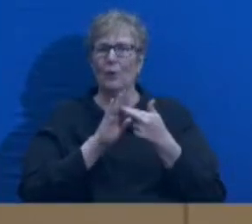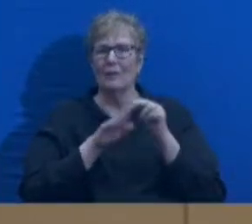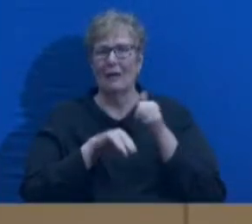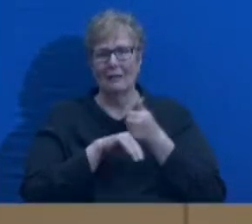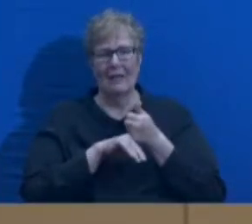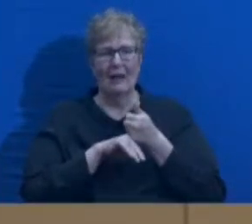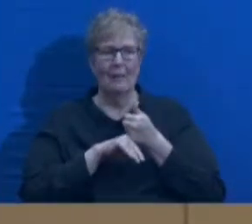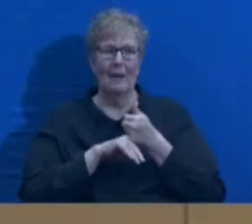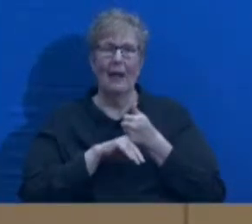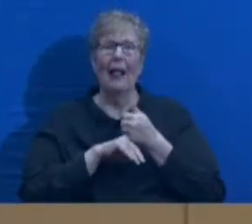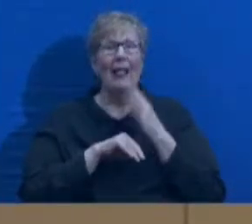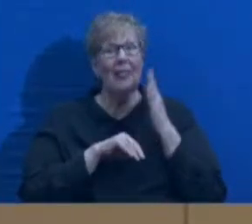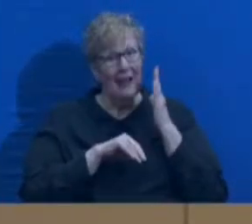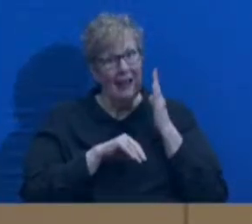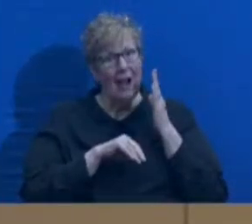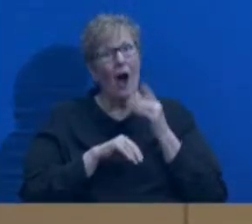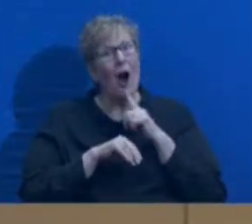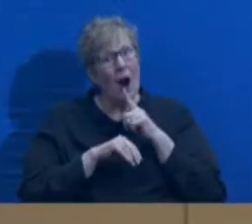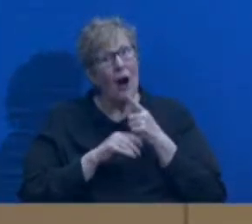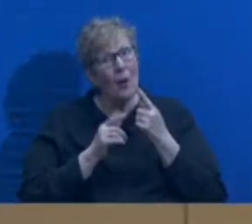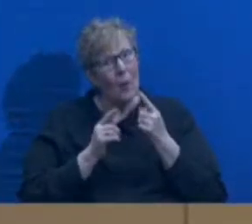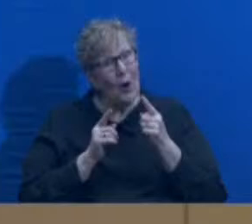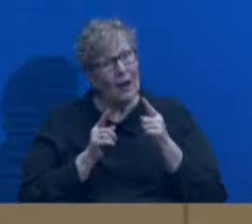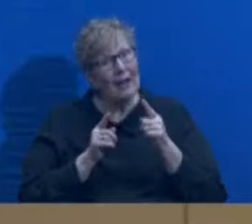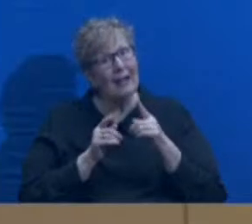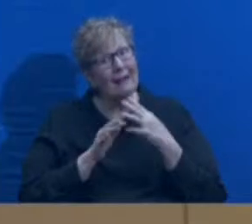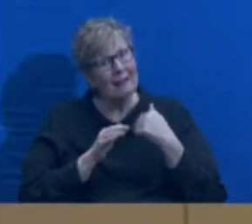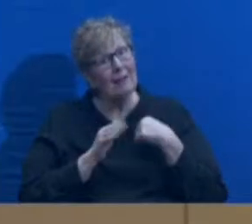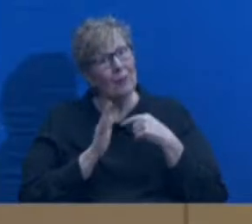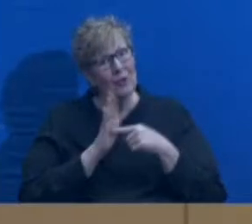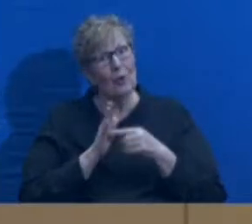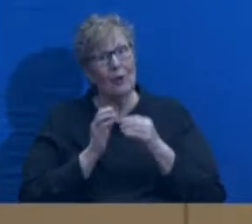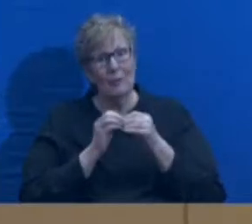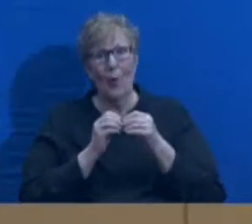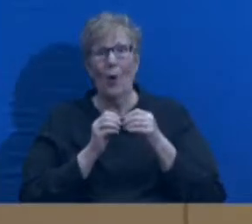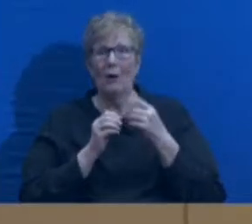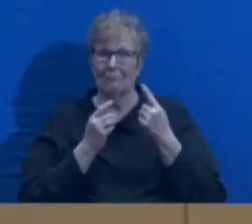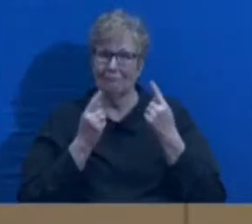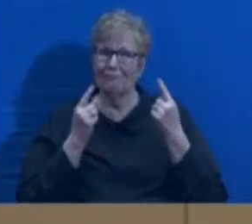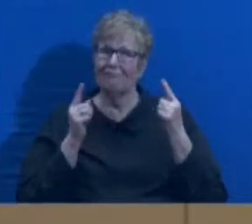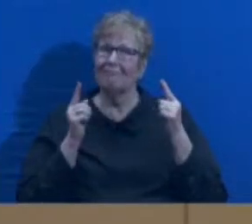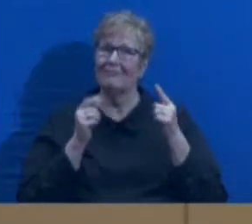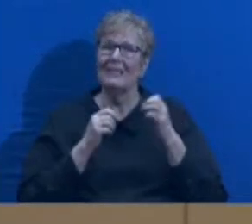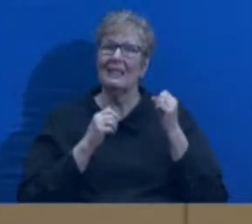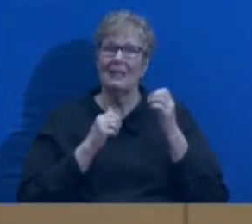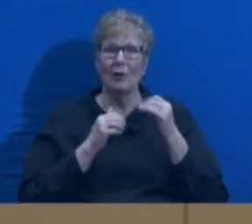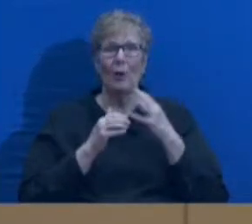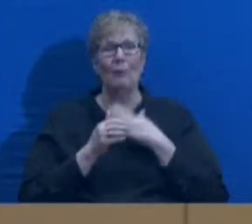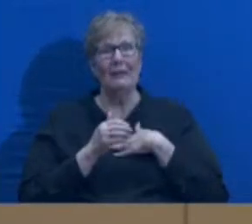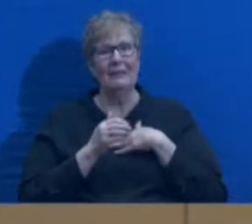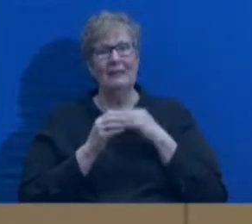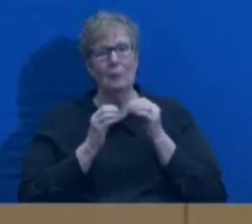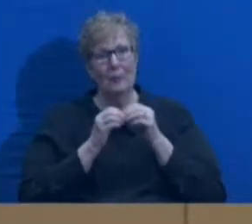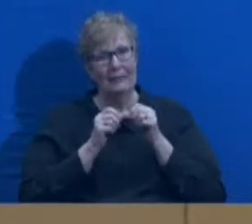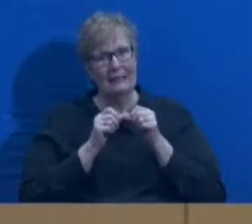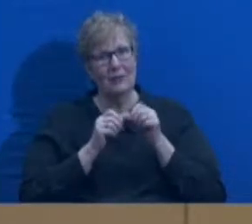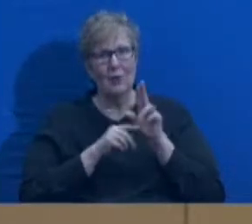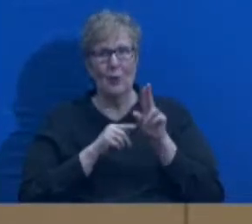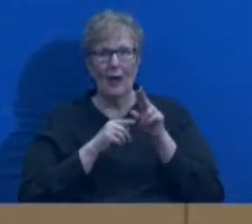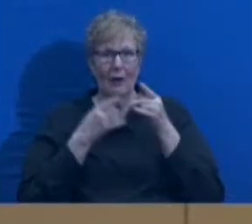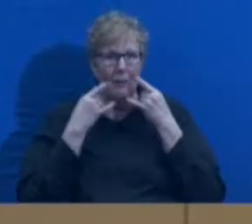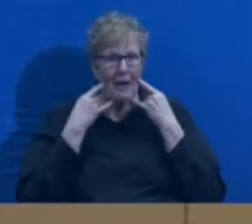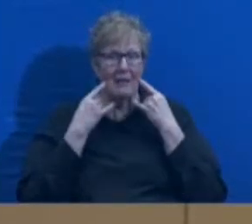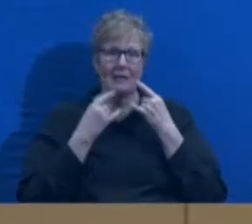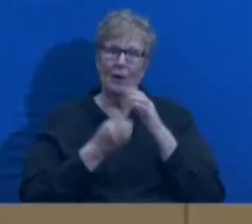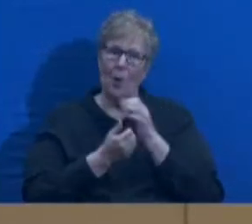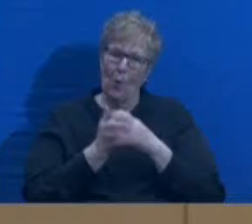are having the positive impact that we want them to have, so we're hoping that everyone will continue to wear their masks, to wash